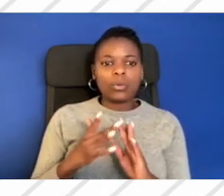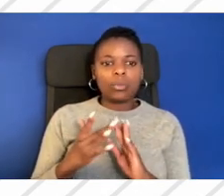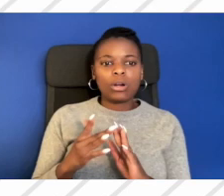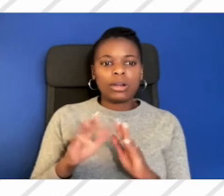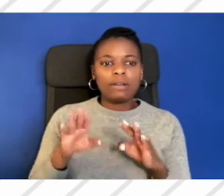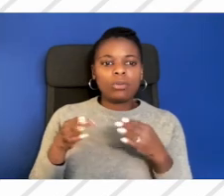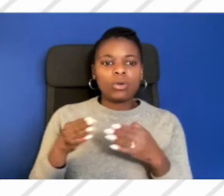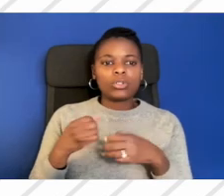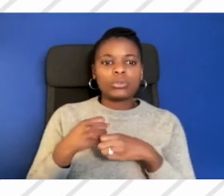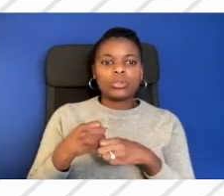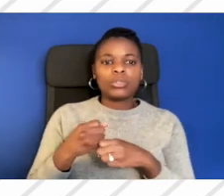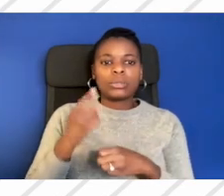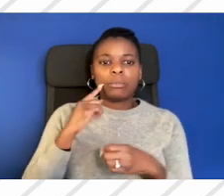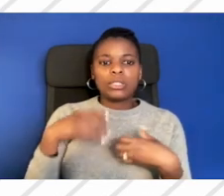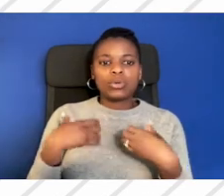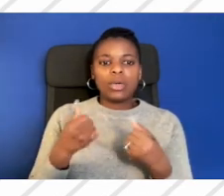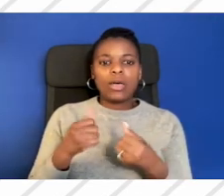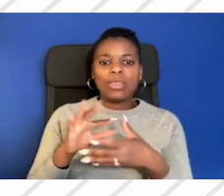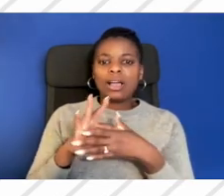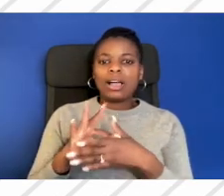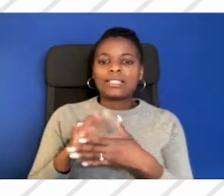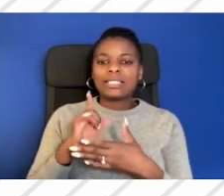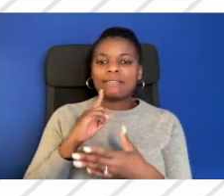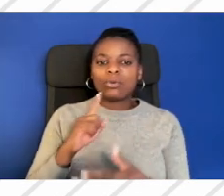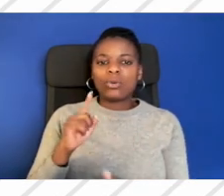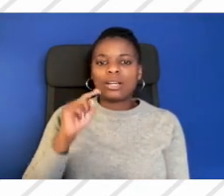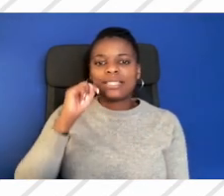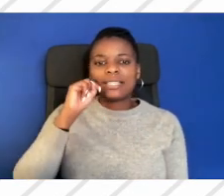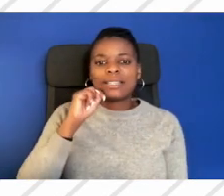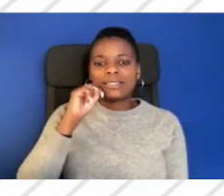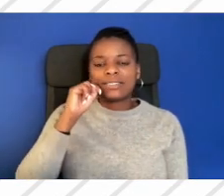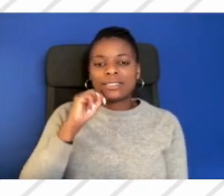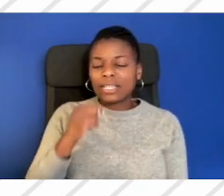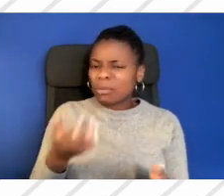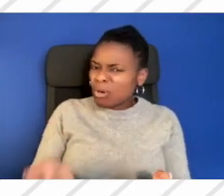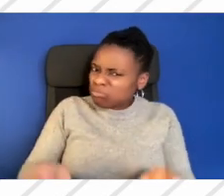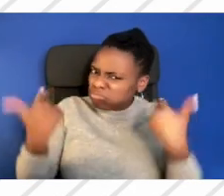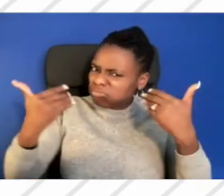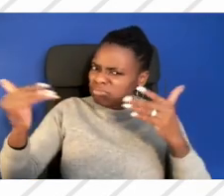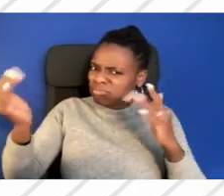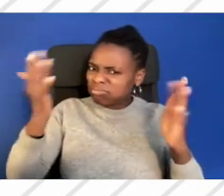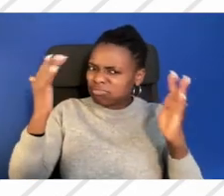Welcoming our three guests. Yeah. They're not gonna come out unless you give more energy.